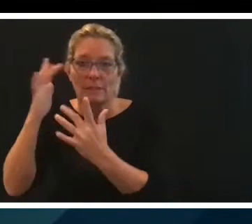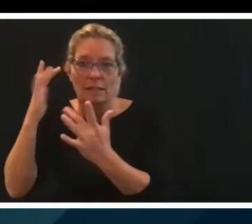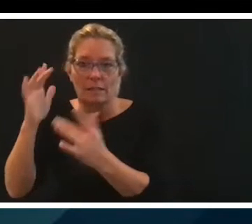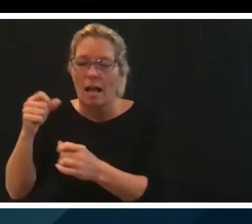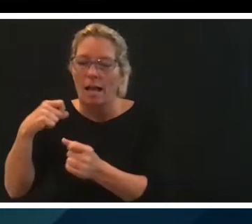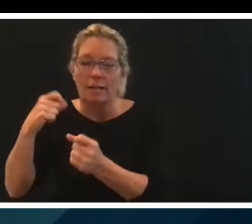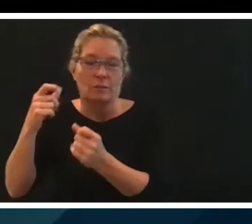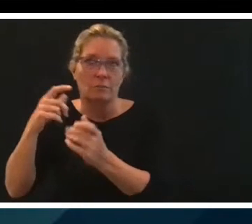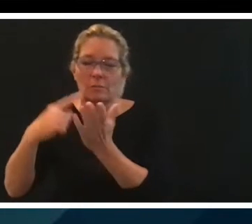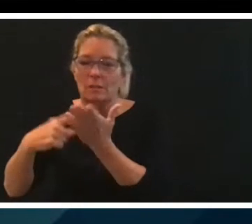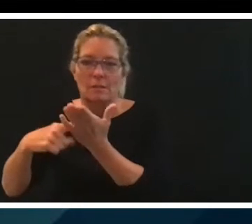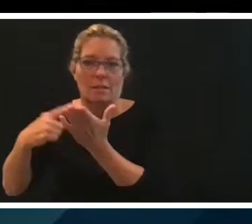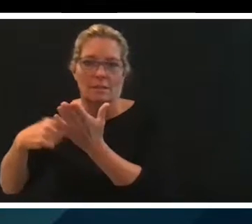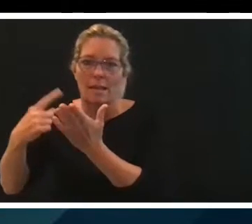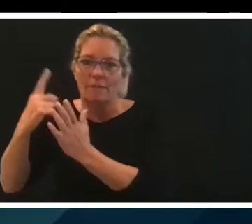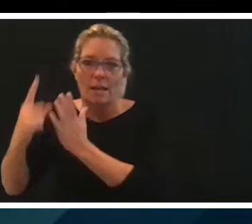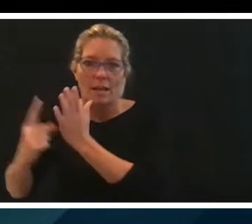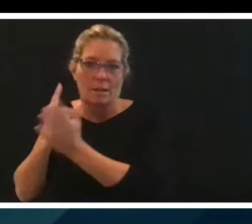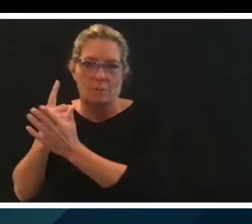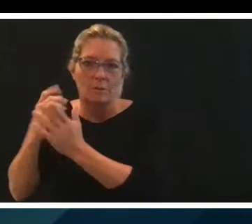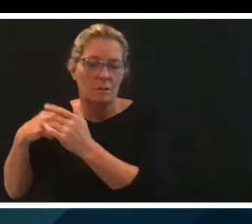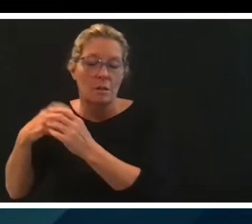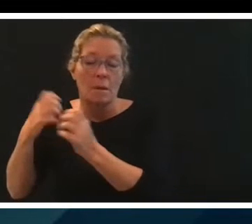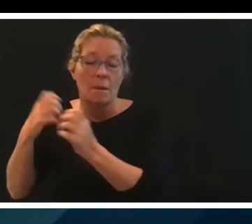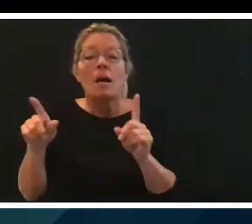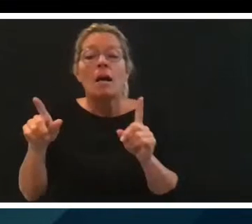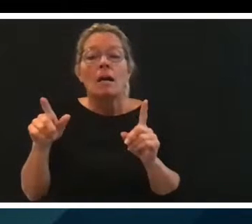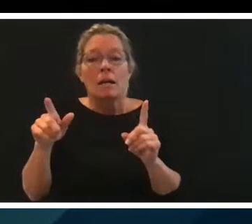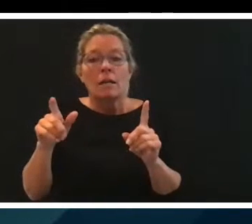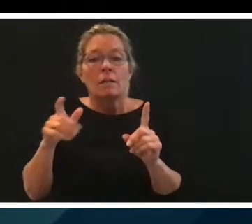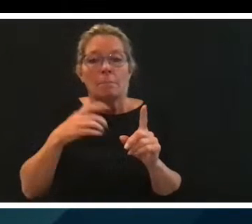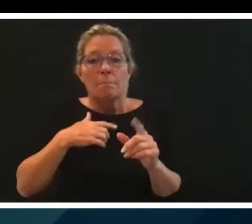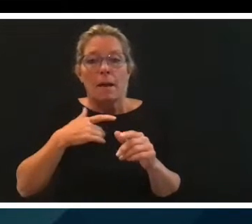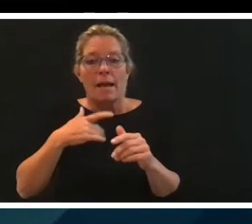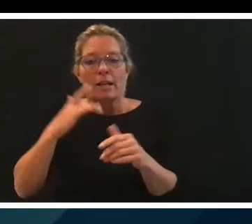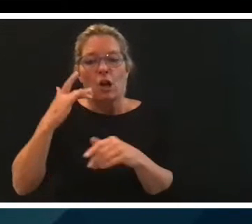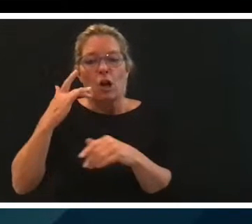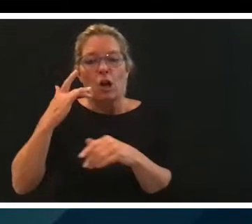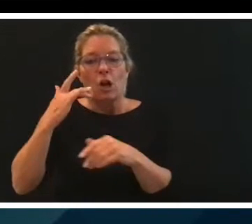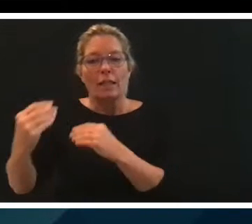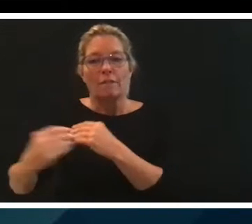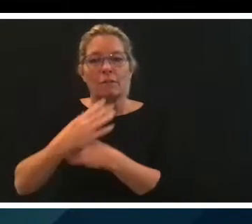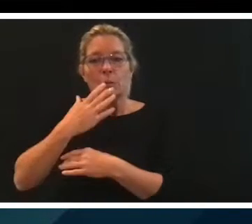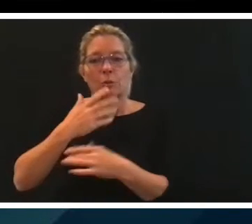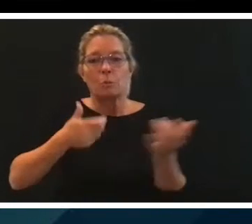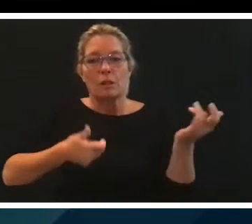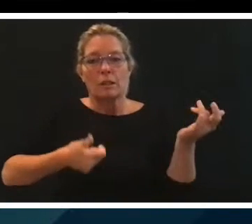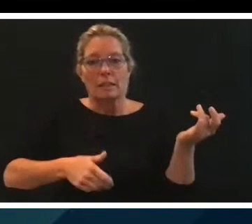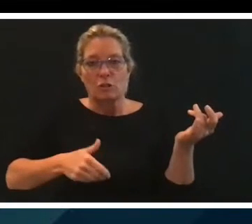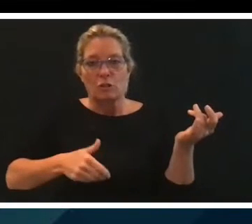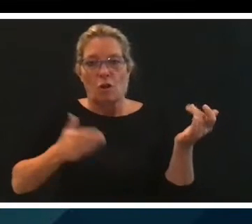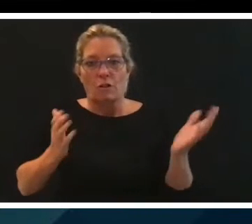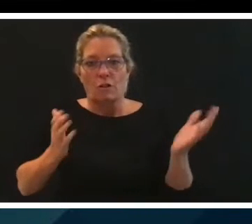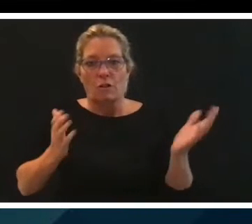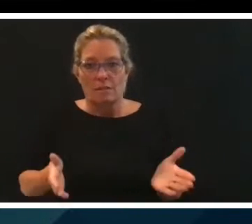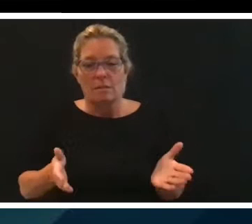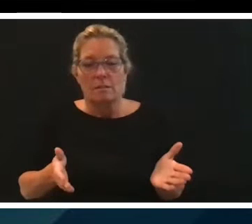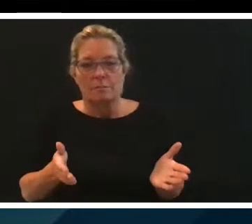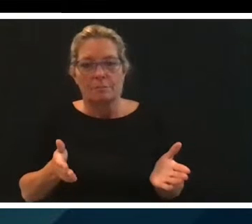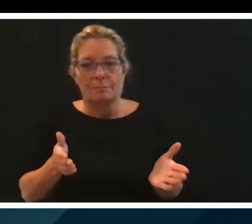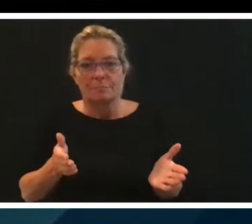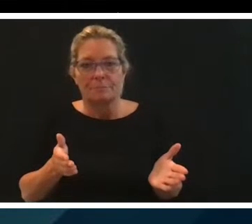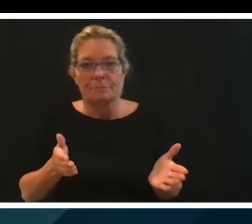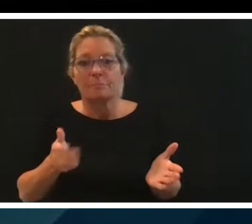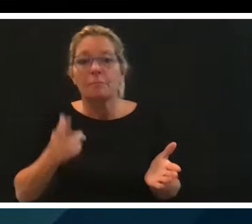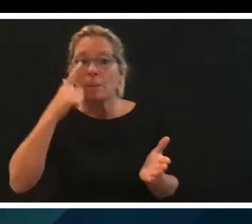that. But a lot of my early influences were guitarists, just because that was a big thing